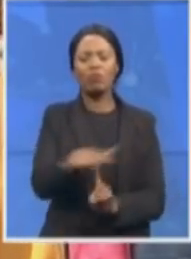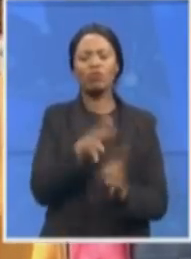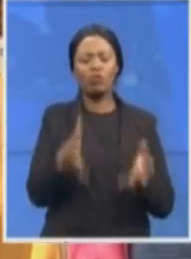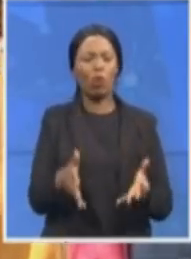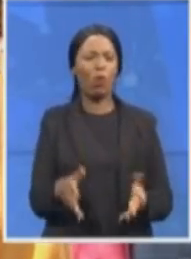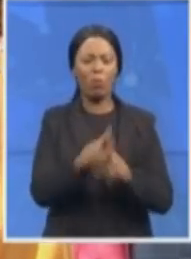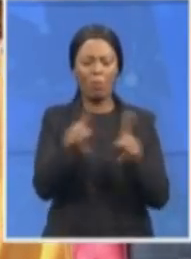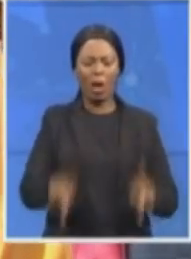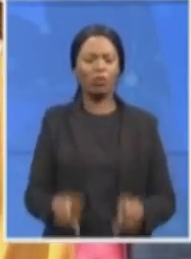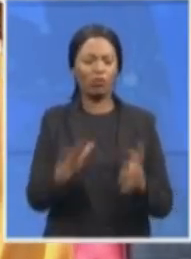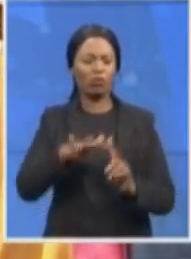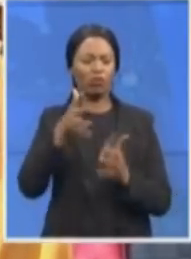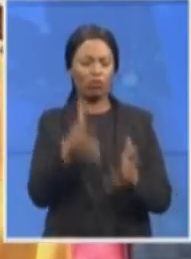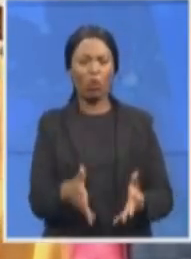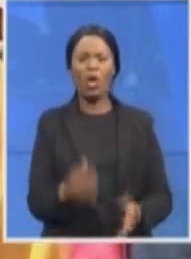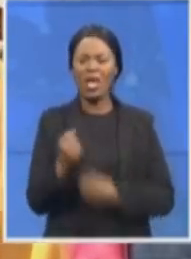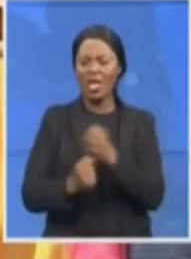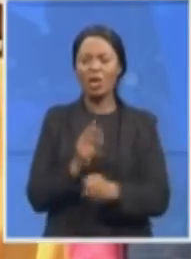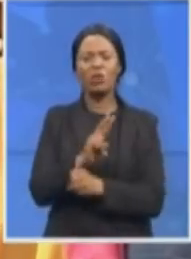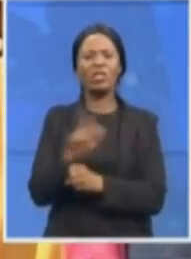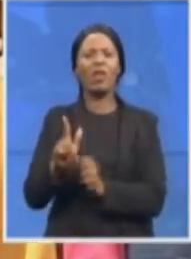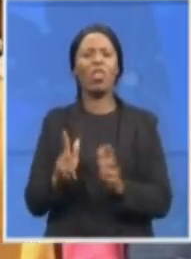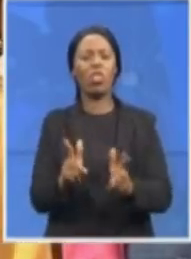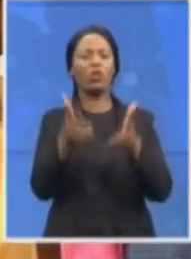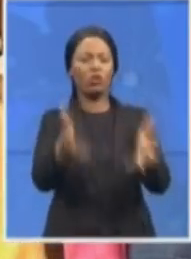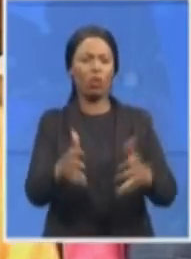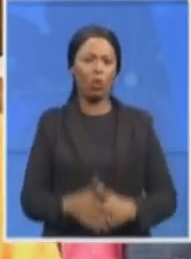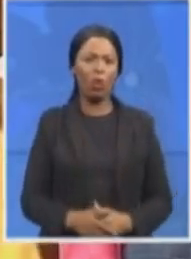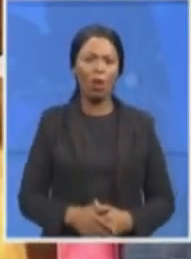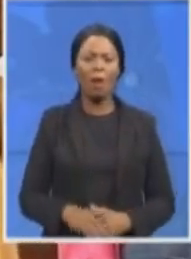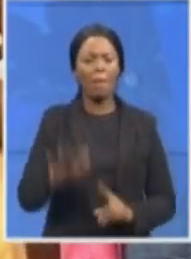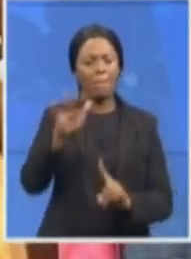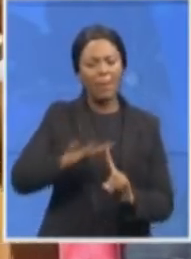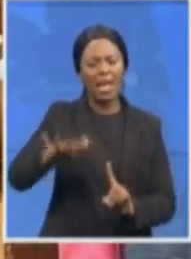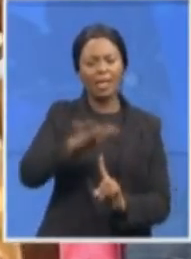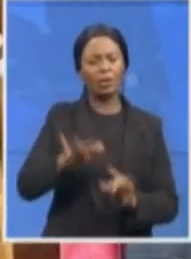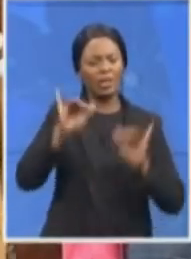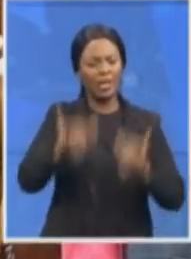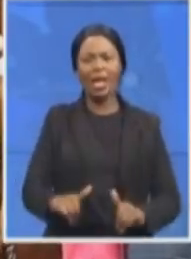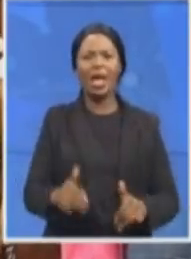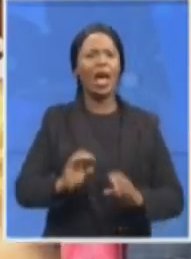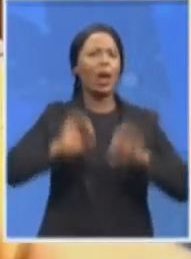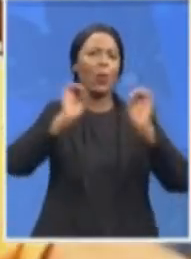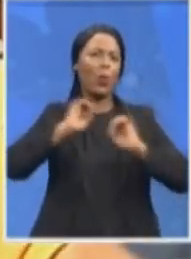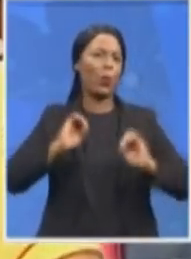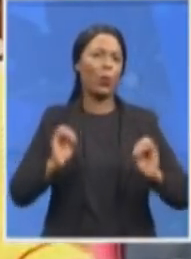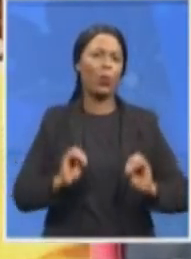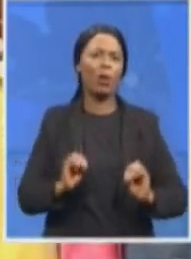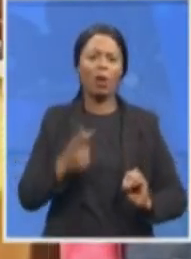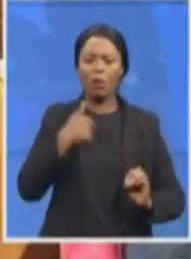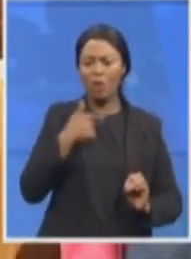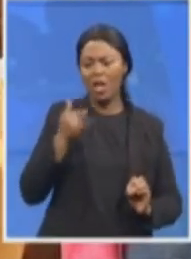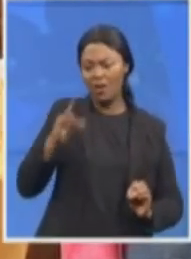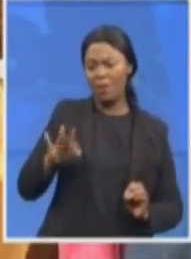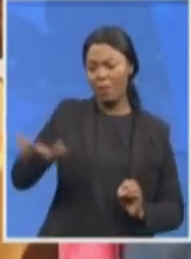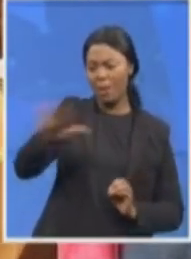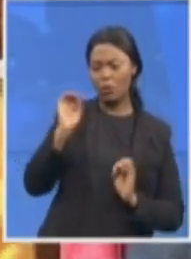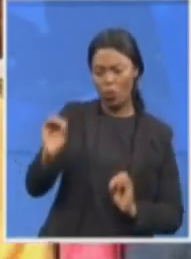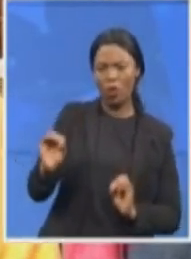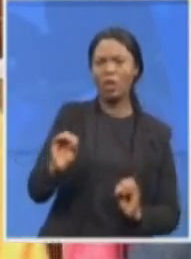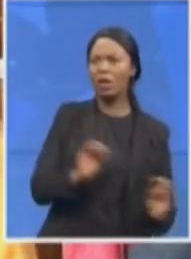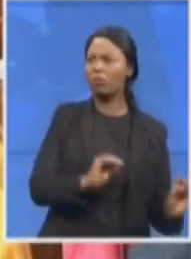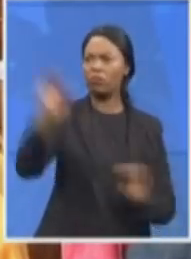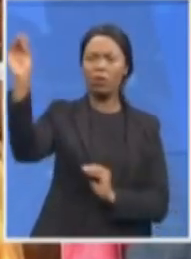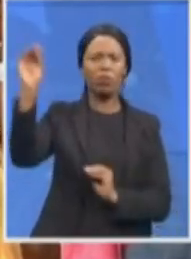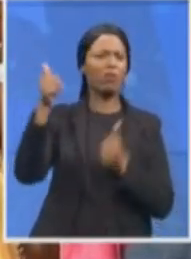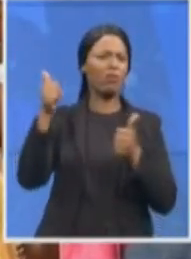only if they've got a place to stay that they can take us somewhere, we don't refuse, right? Because this place doesn't have anyone. So we want to stay here because of the...